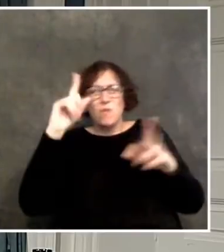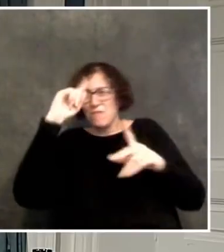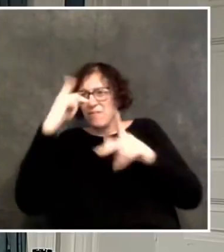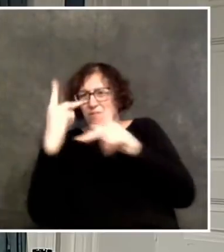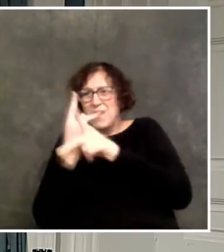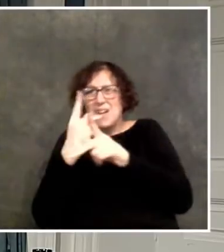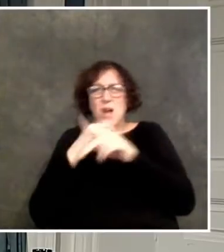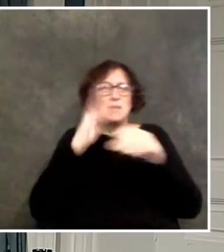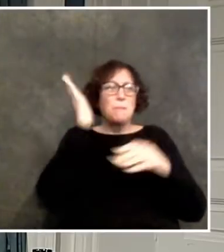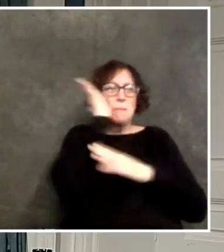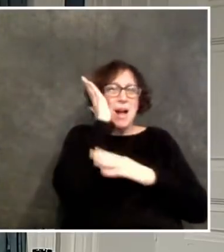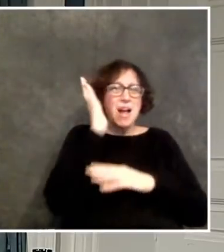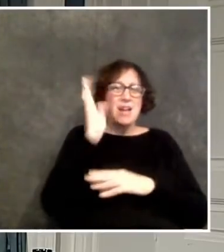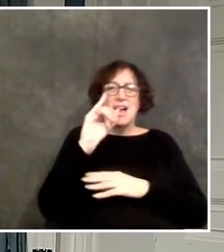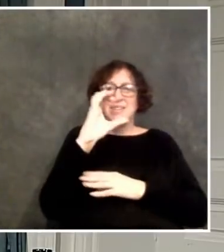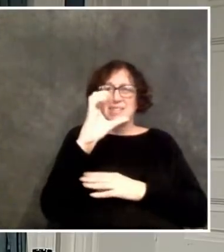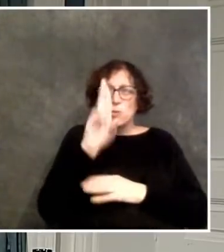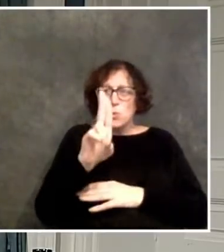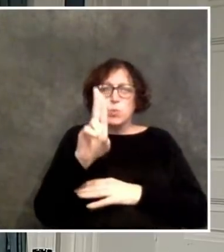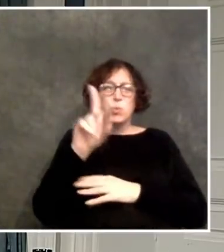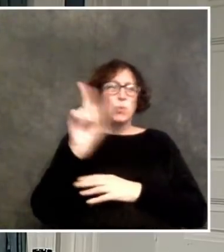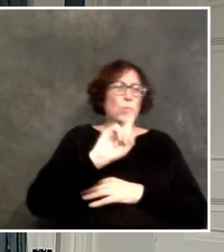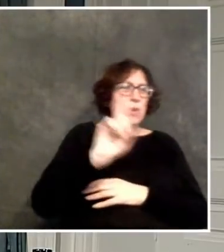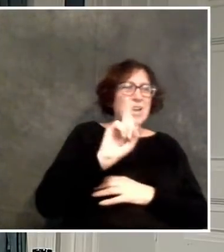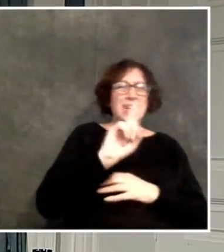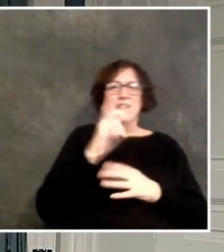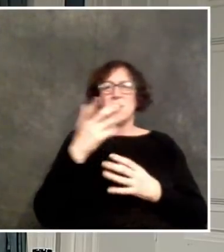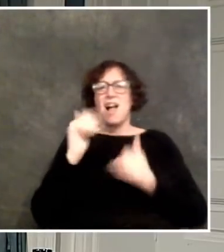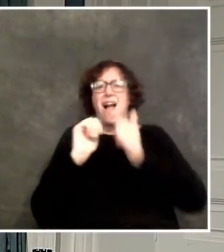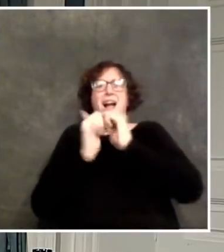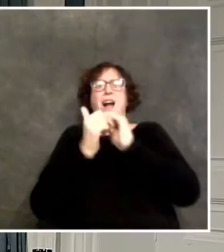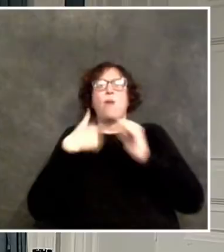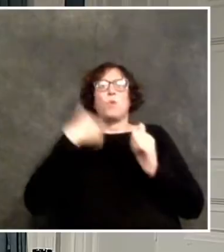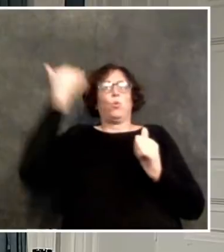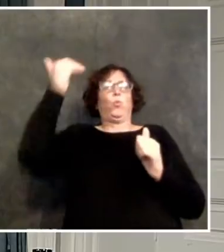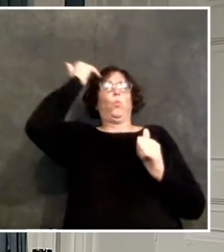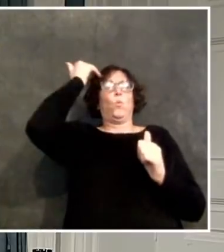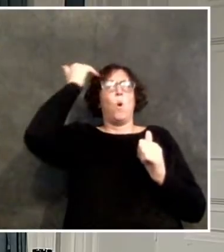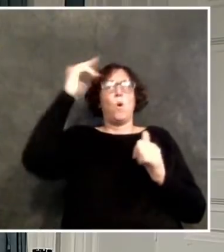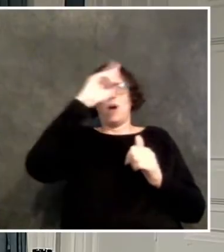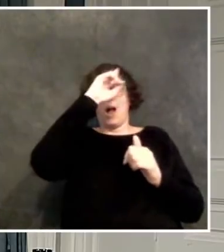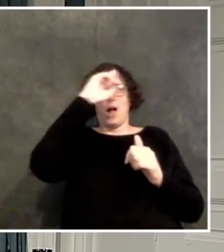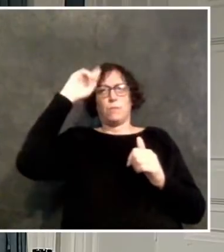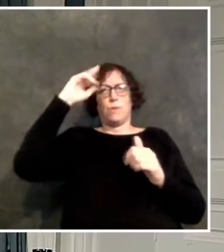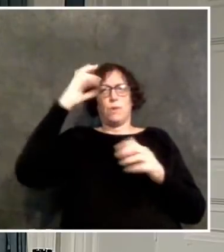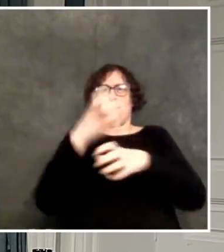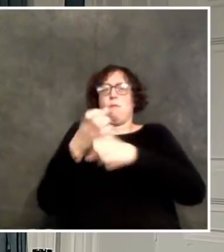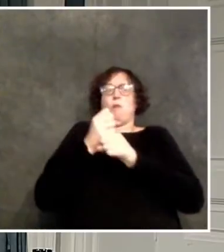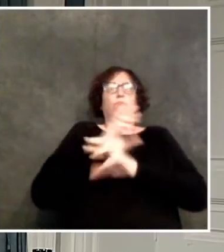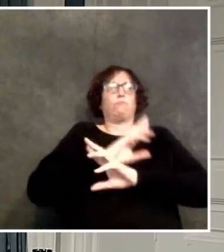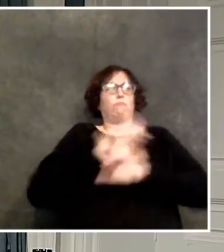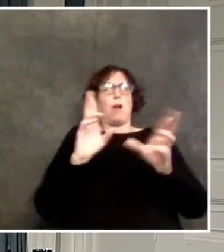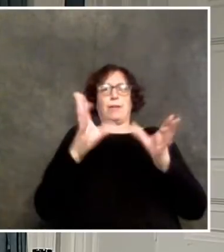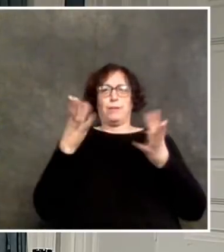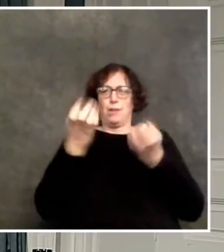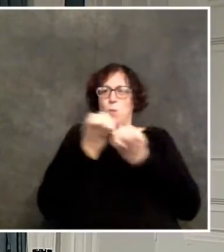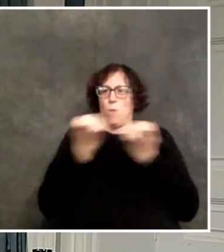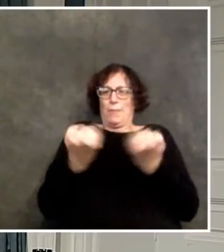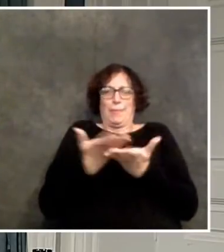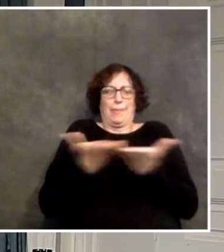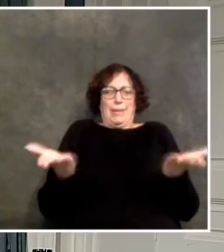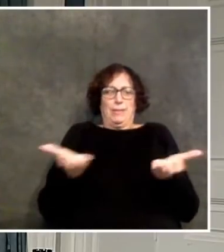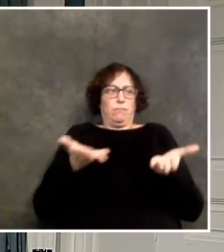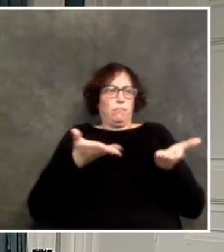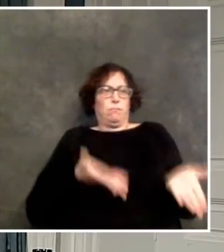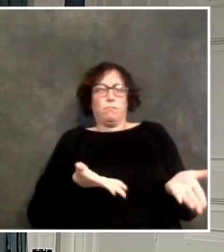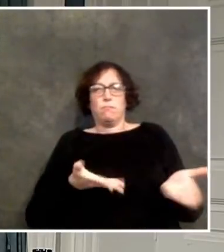knowing if the hospitals are getting what they need from the city. So I just want to know, is Staten Island going to be getting the ICU beds, the free COVID testing,